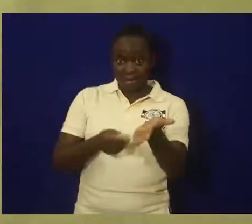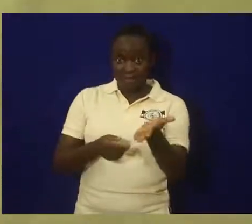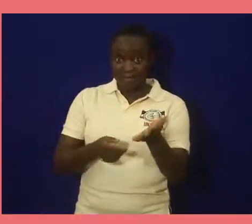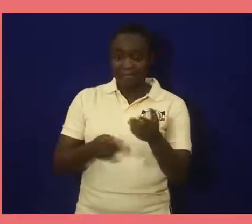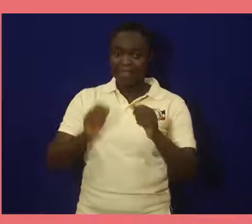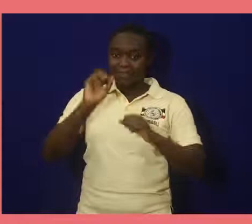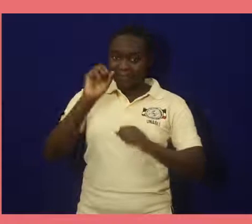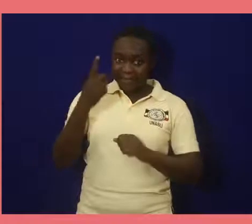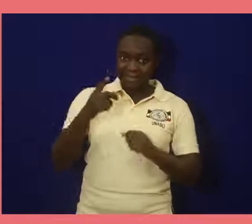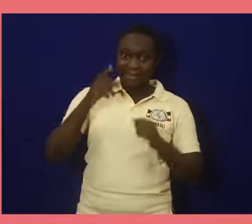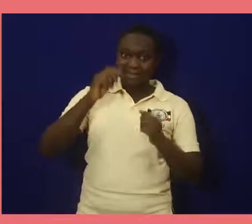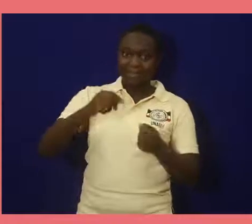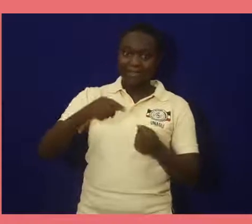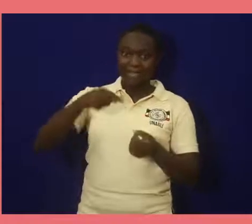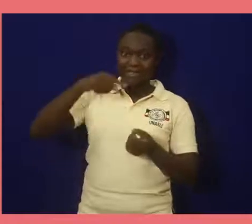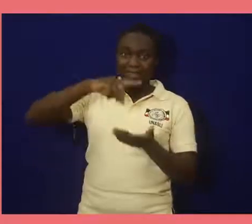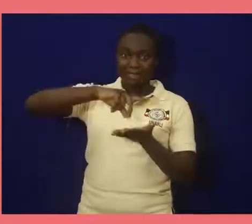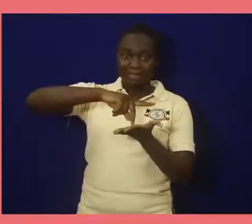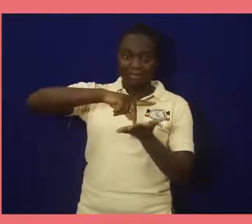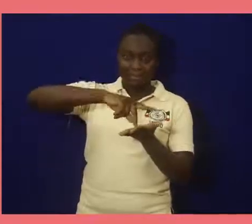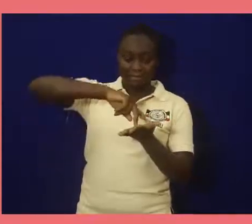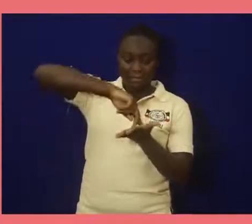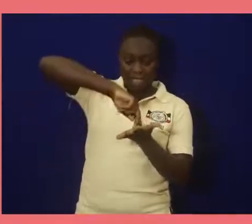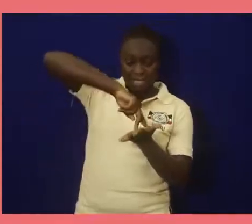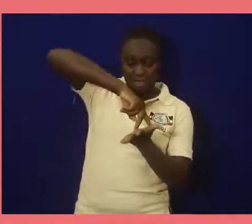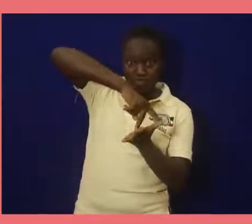draw a circle